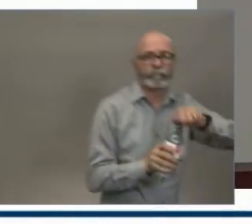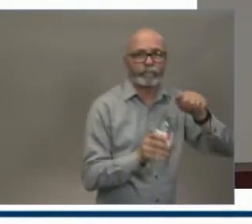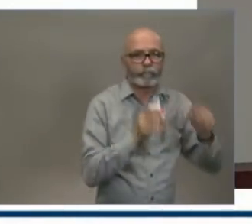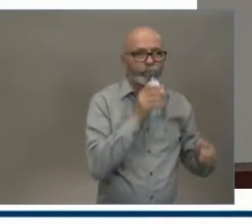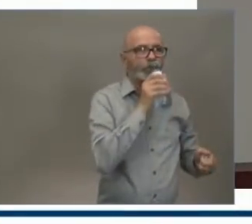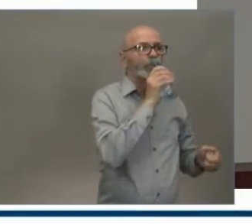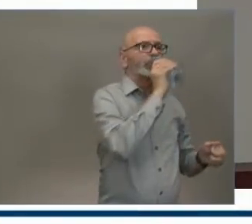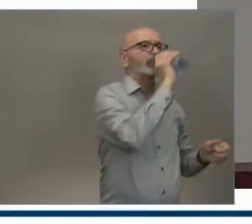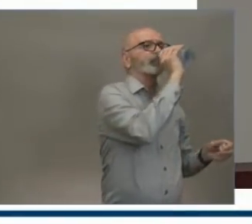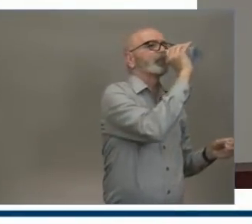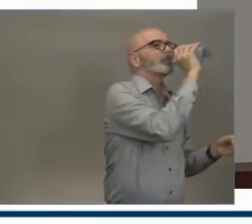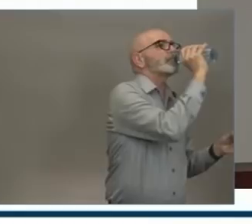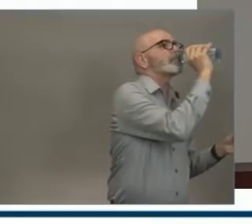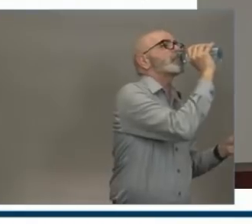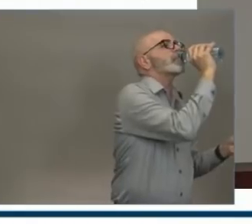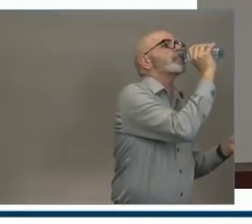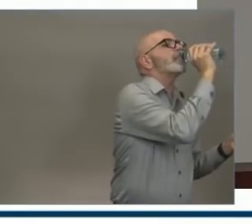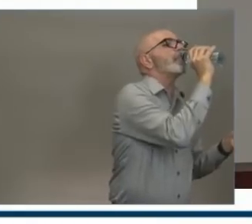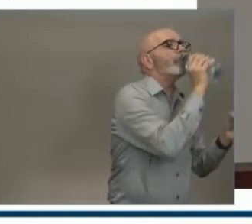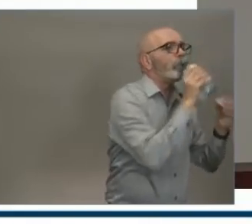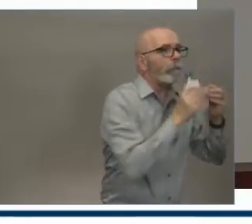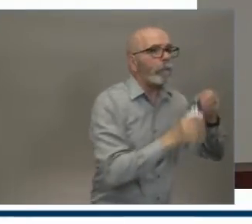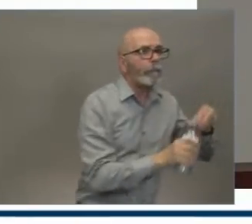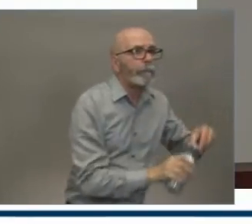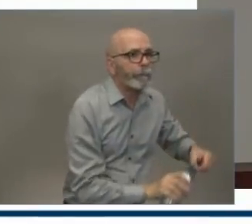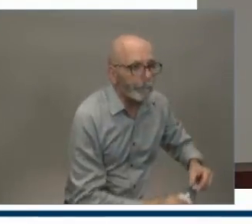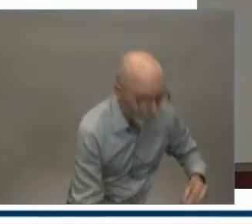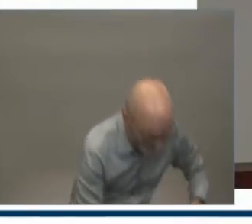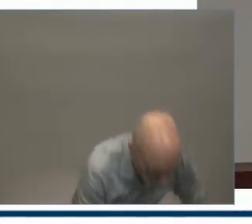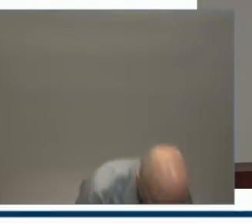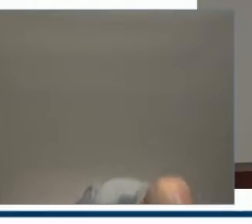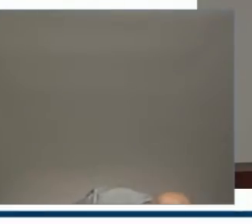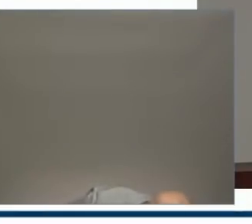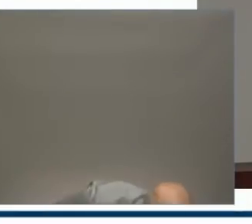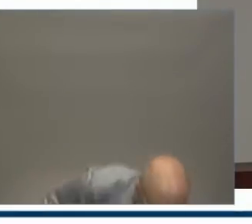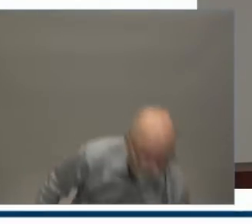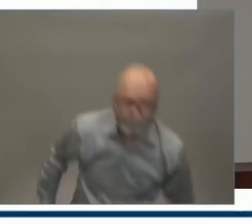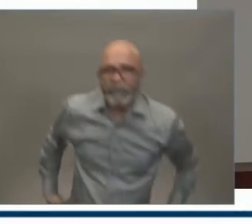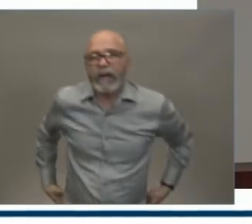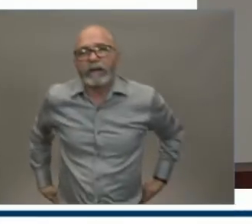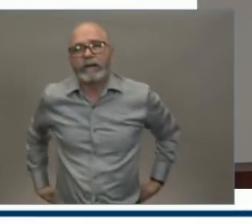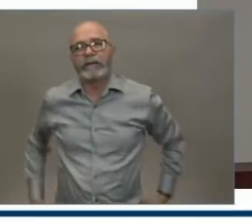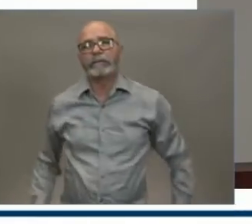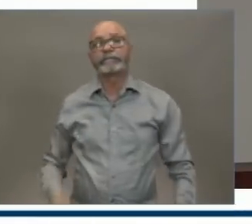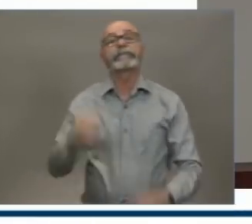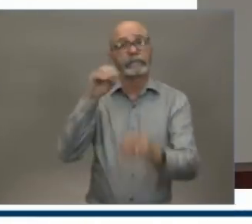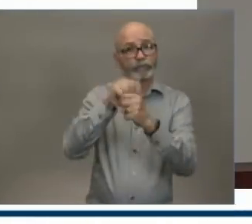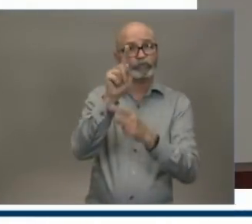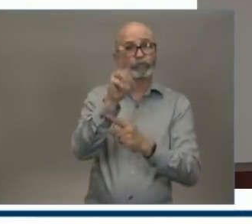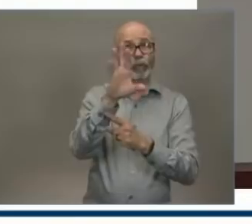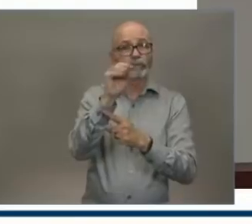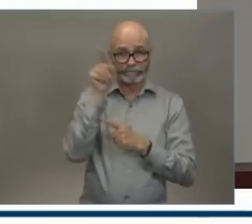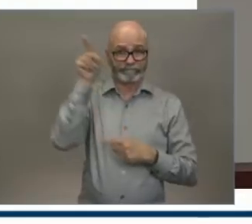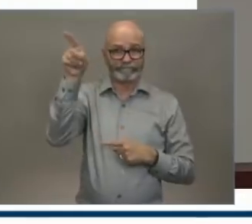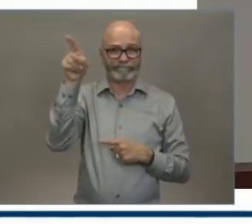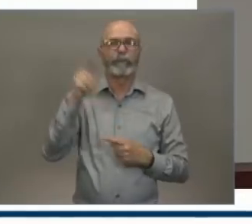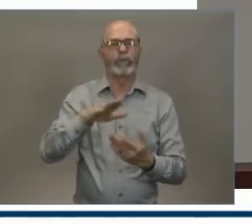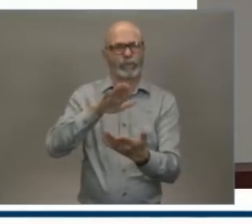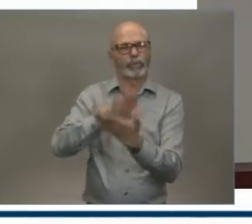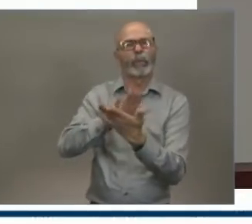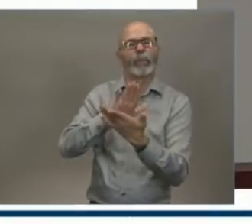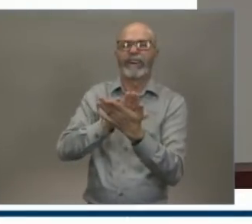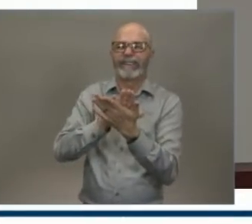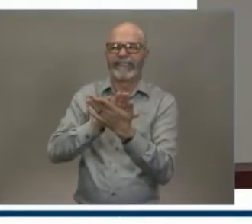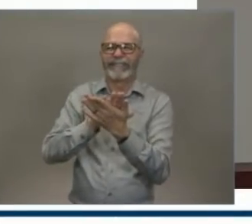de Truro, we now know that this case is connected to a previously reported case, and